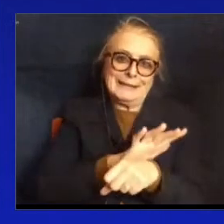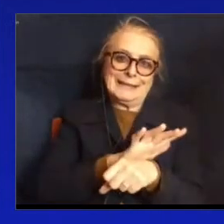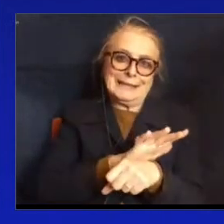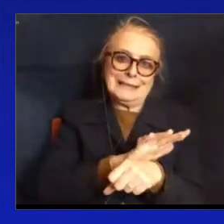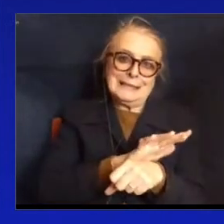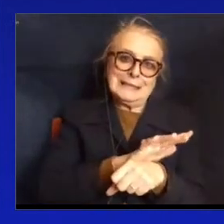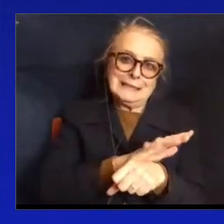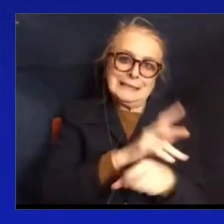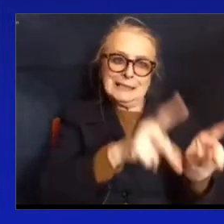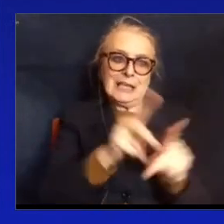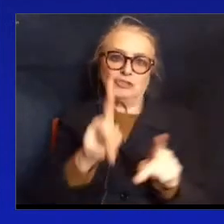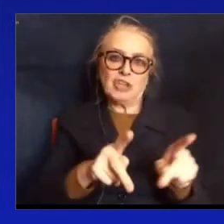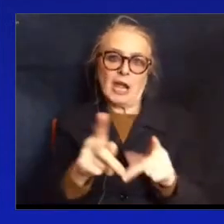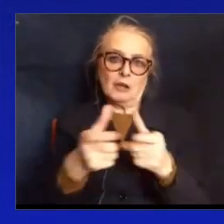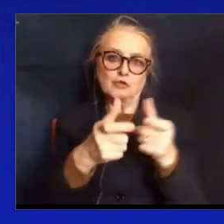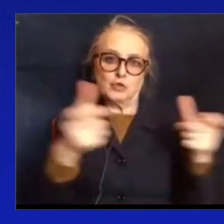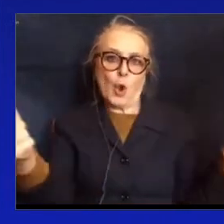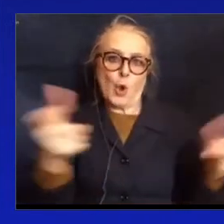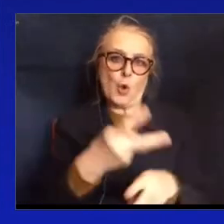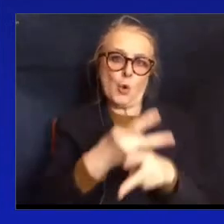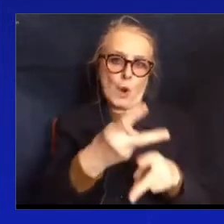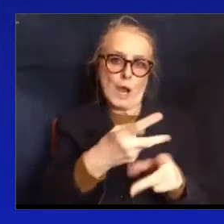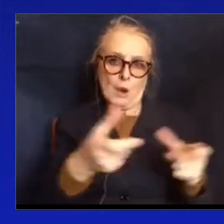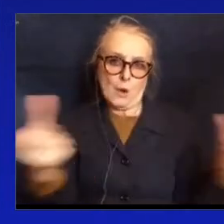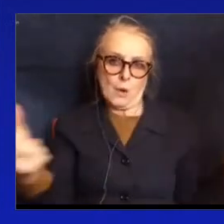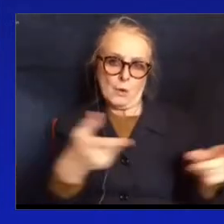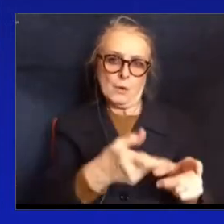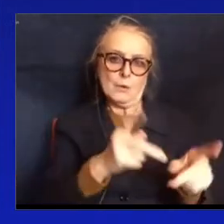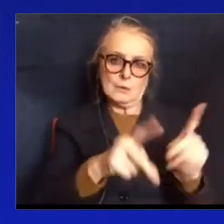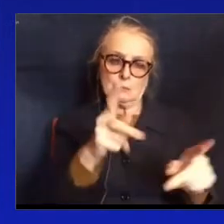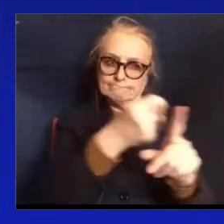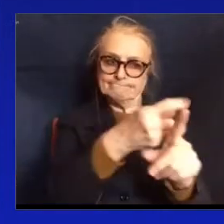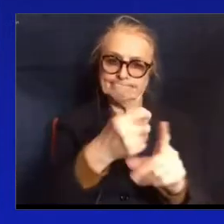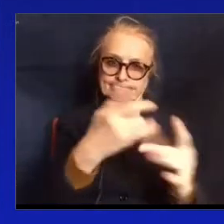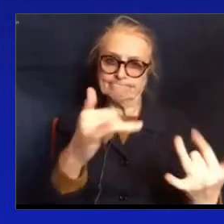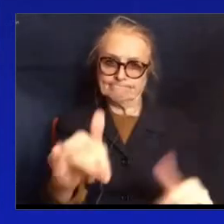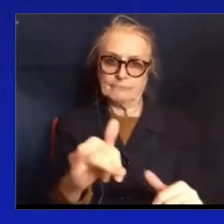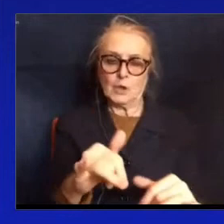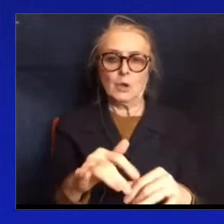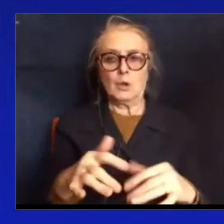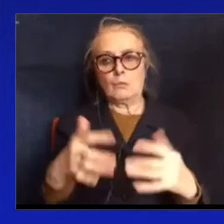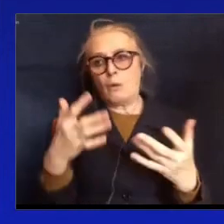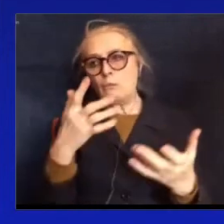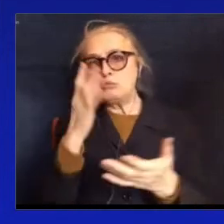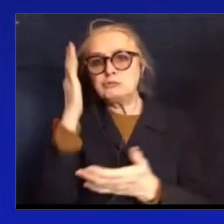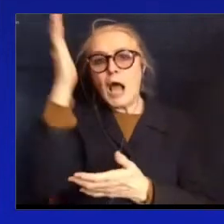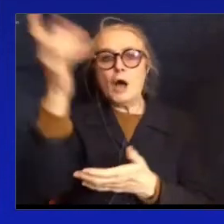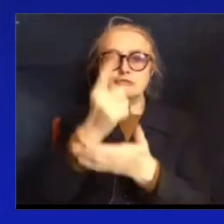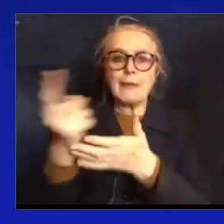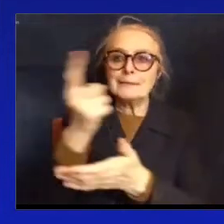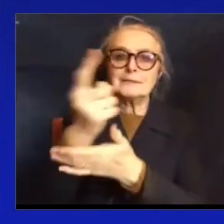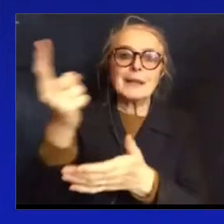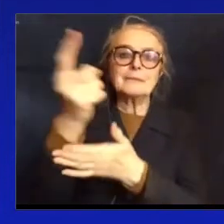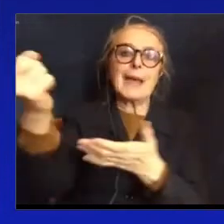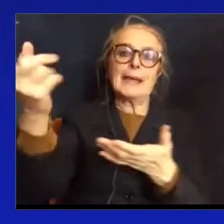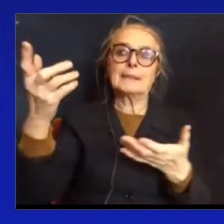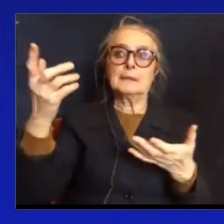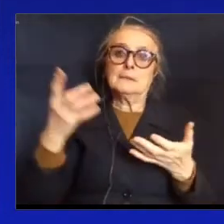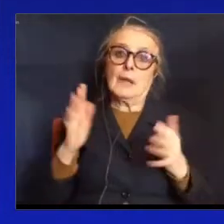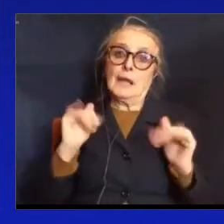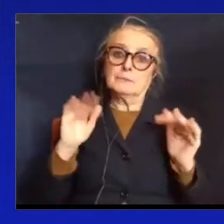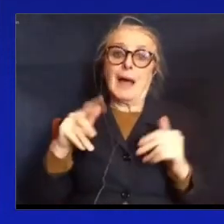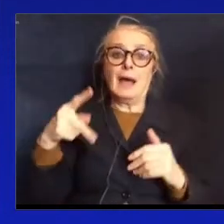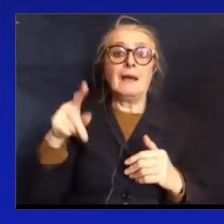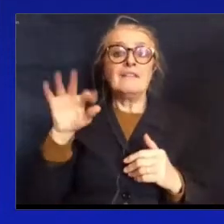what we need so that we can complete the vaccination within the long-term care facilities. And we